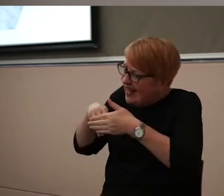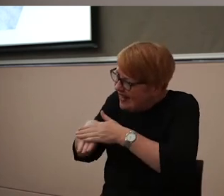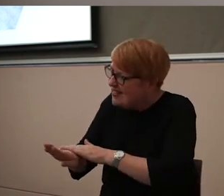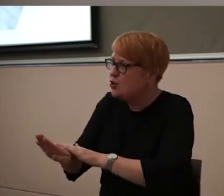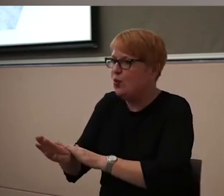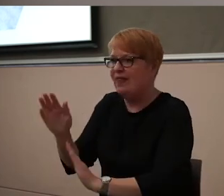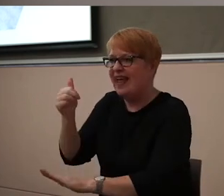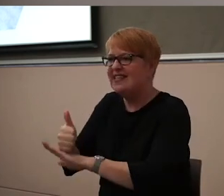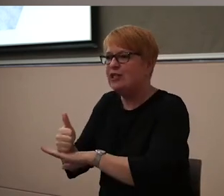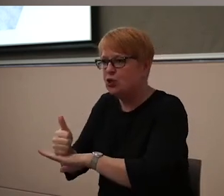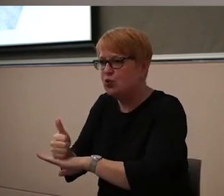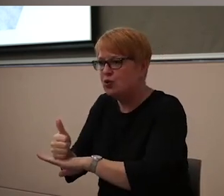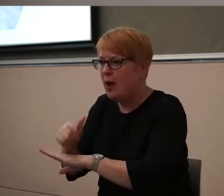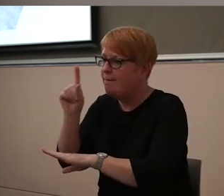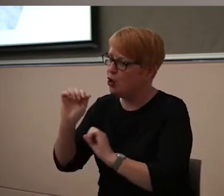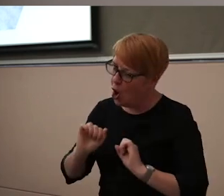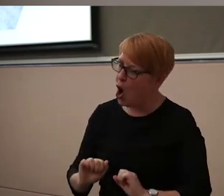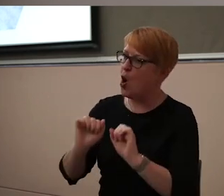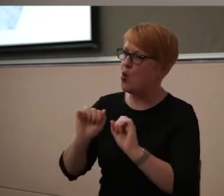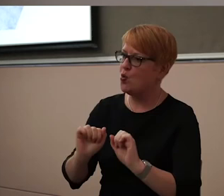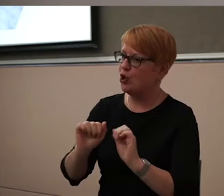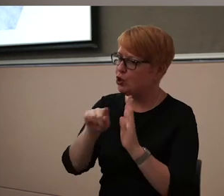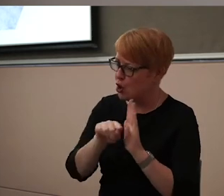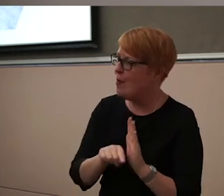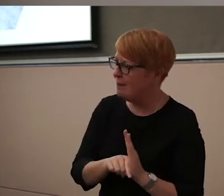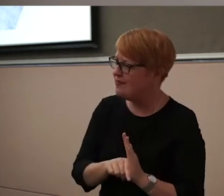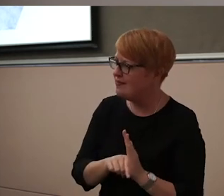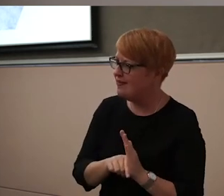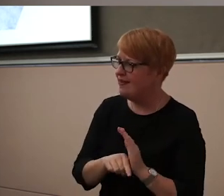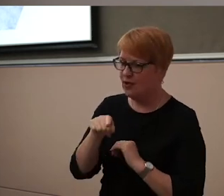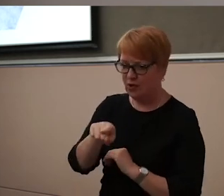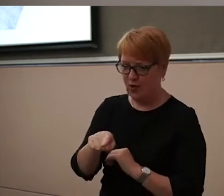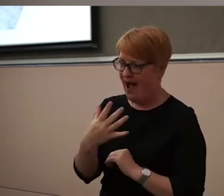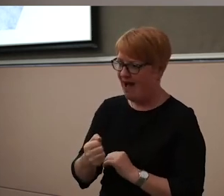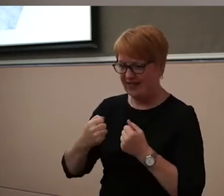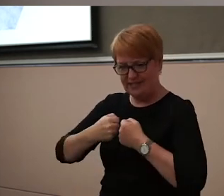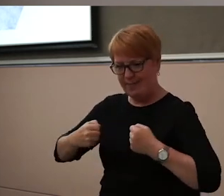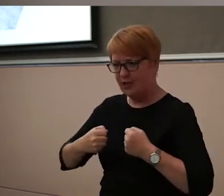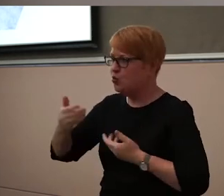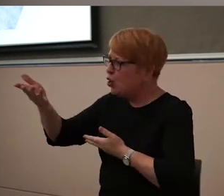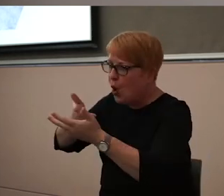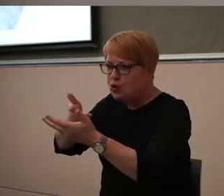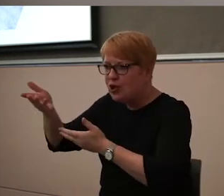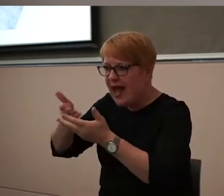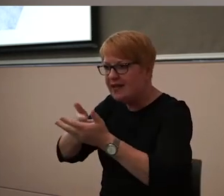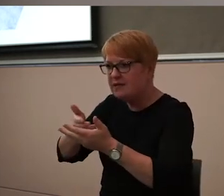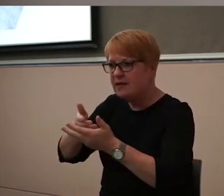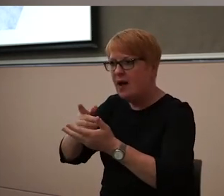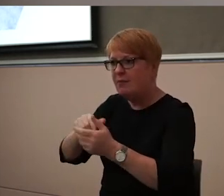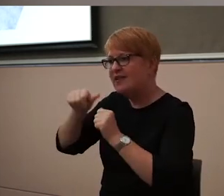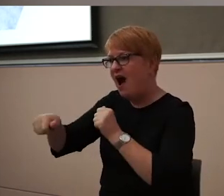what would a series of workshops look like? Workshops, that's the issue, right? What would it look like? And I was like, I don't have it in me